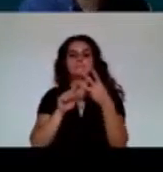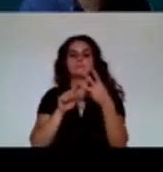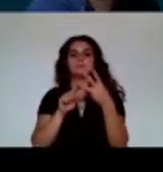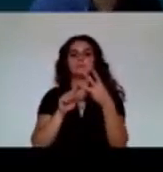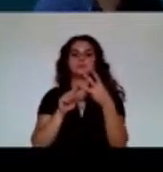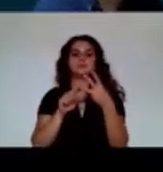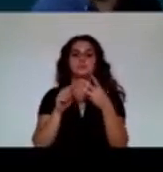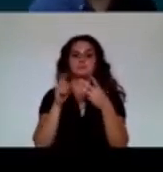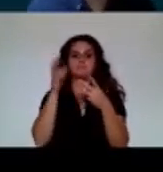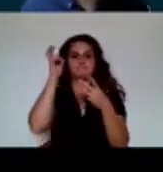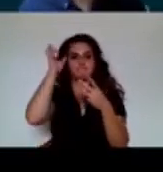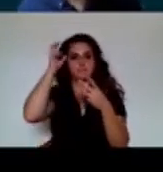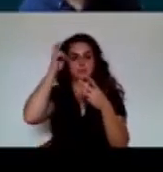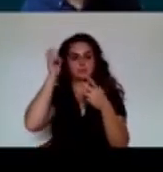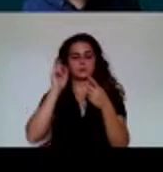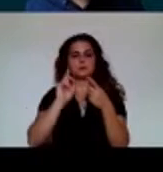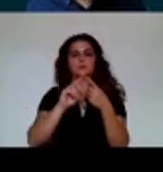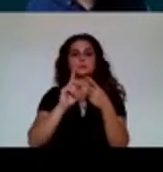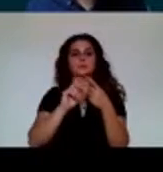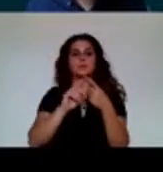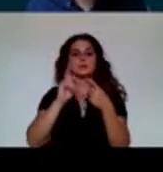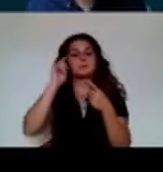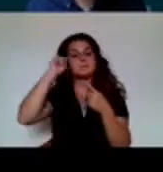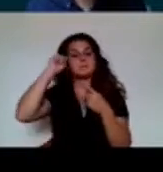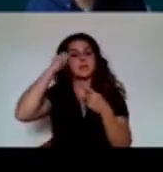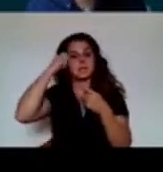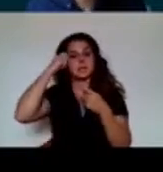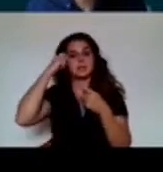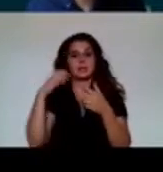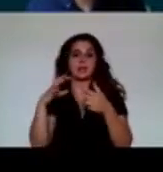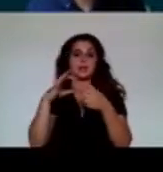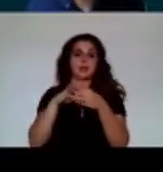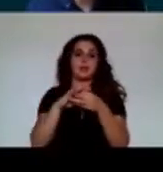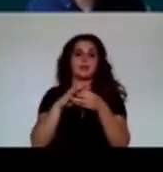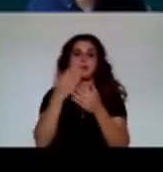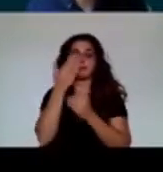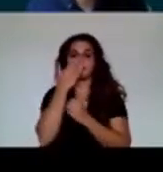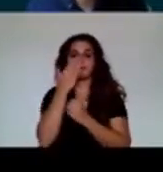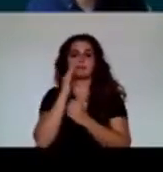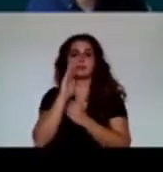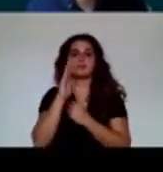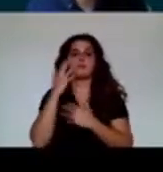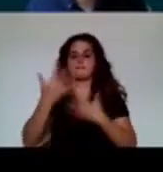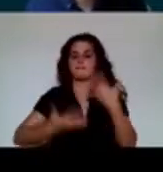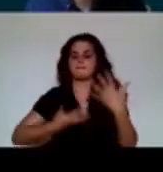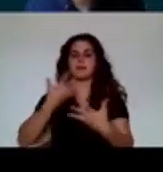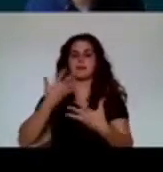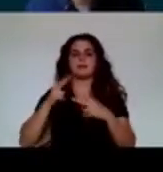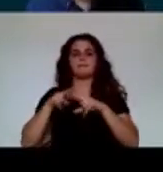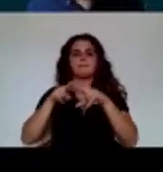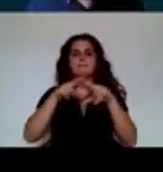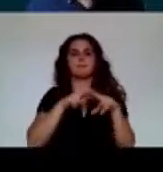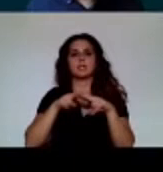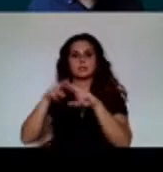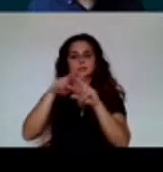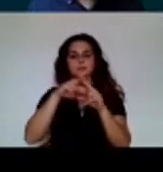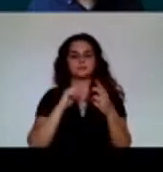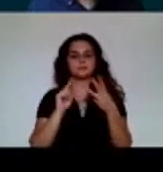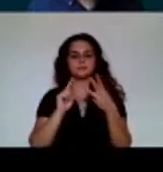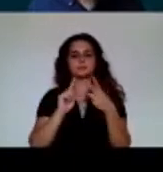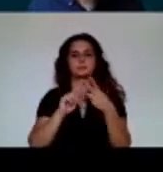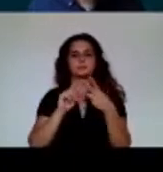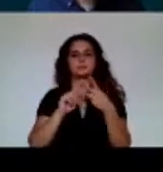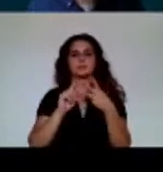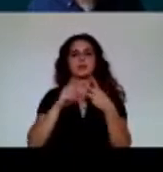dimensions. So the prejudice dimension that refers to the affective evaluation component, the